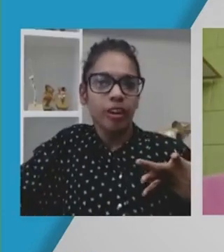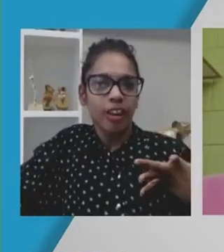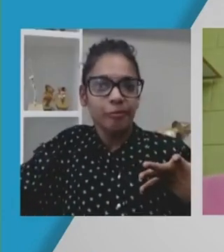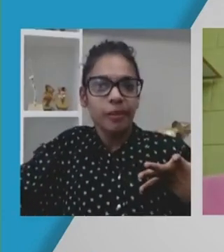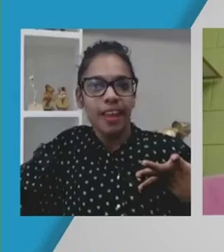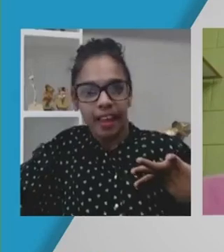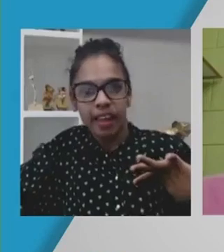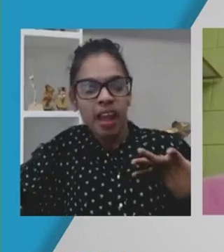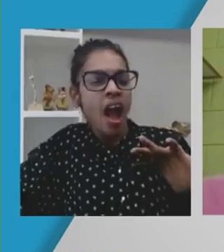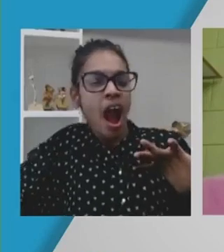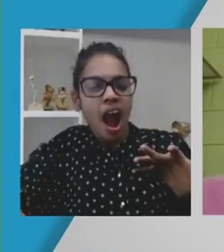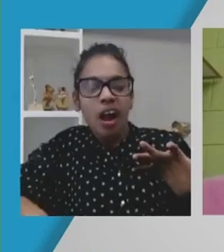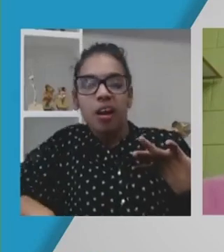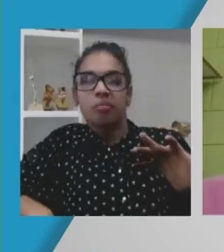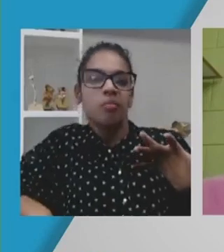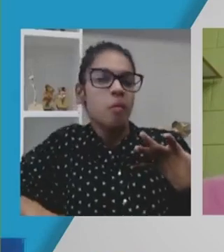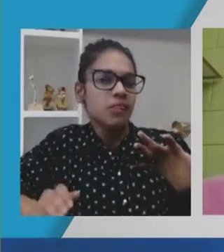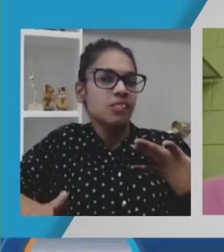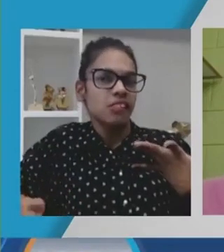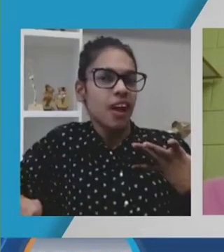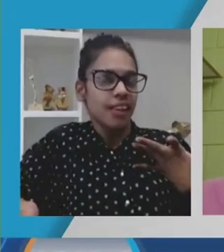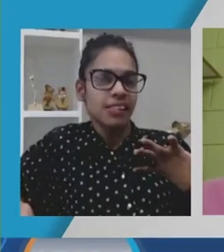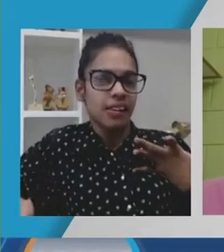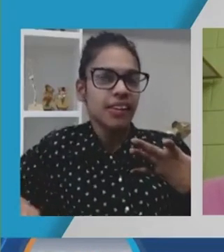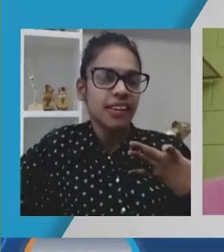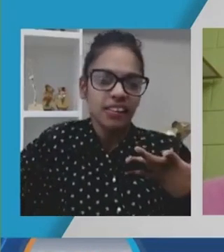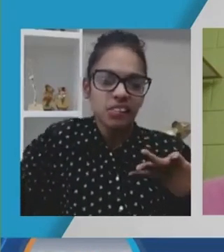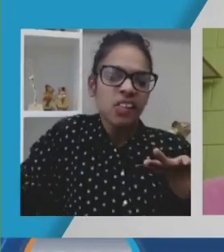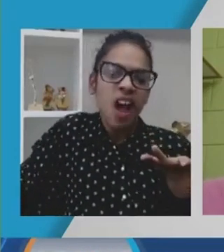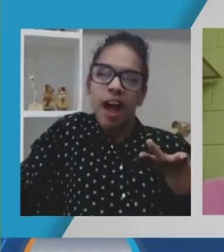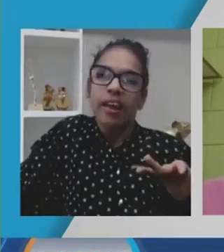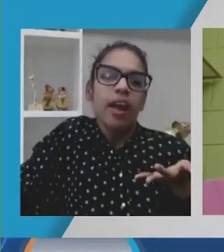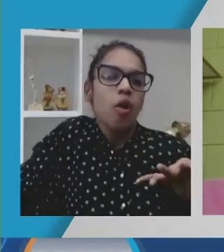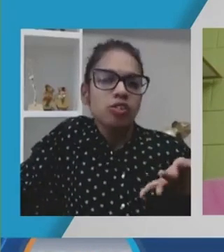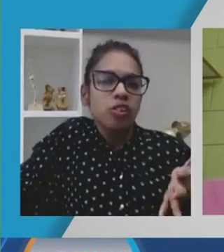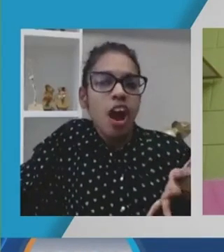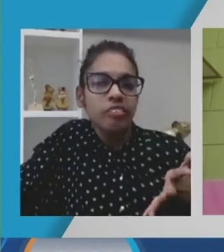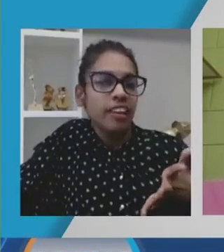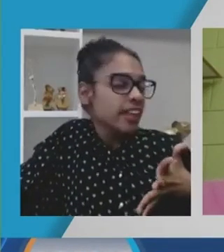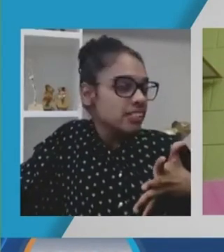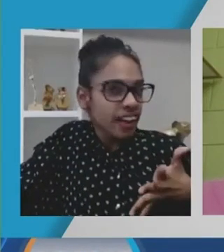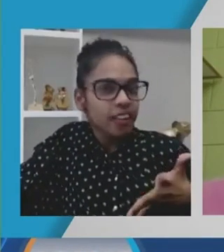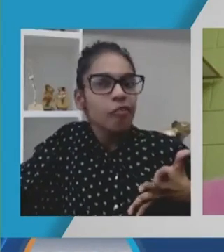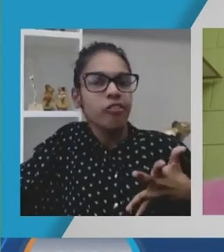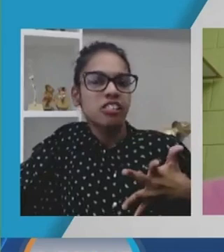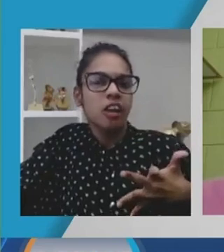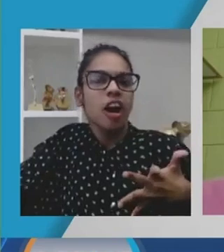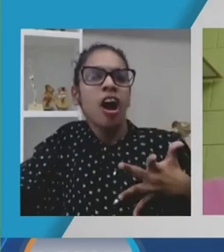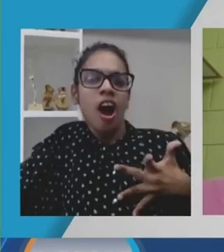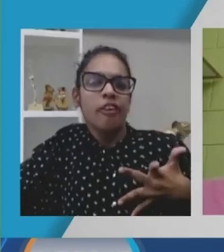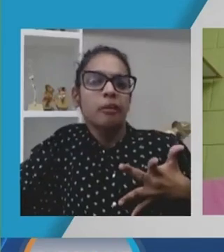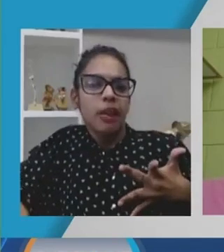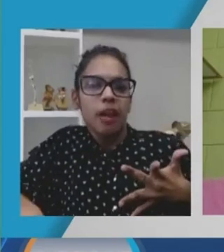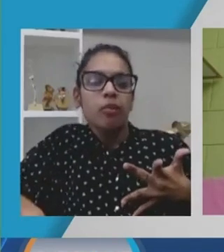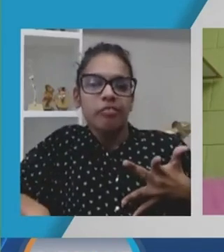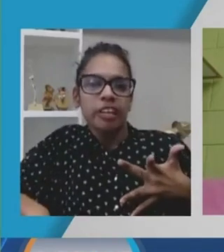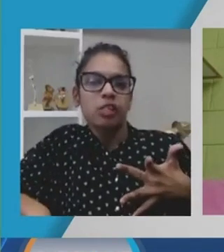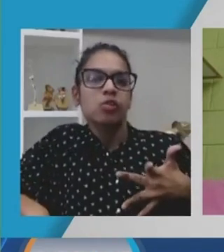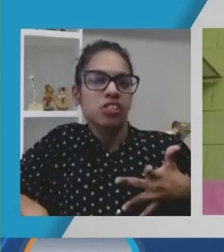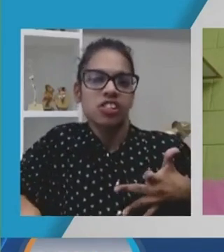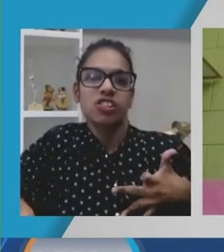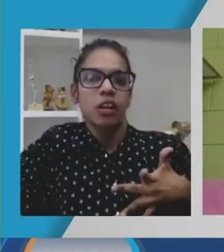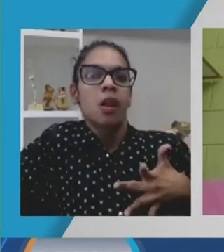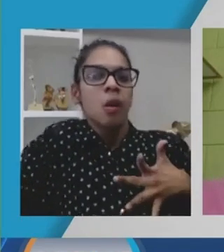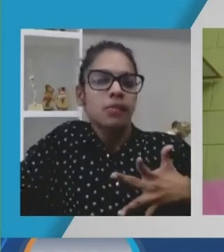the UNFPA, Mr. Alexander Gittens, and I also have the executive officer of the Blind